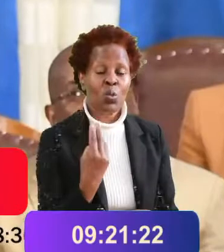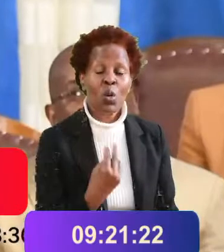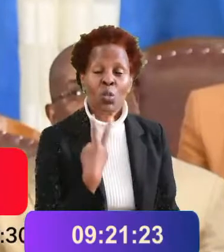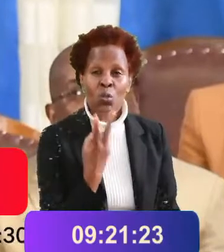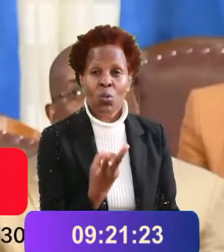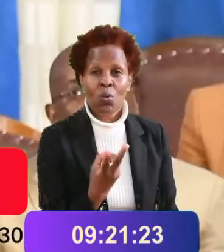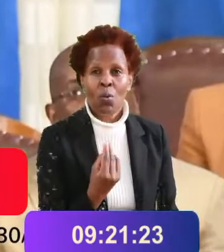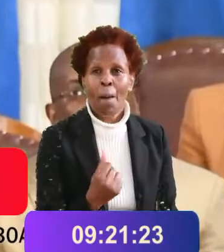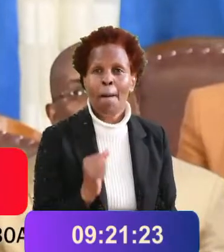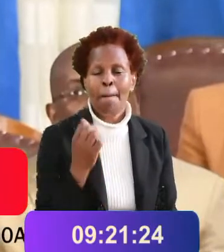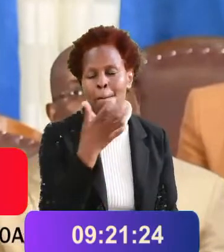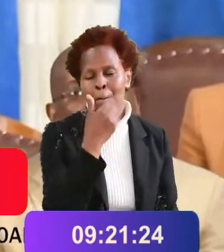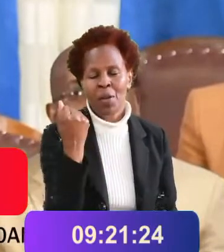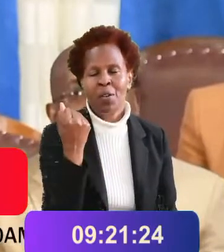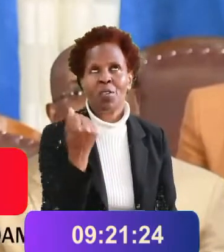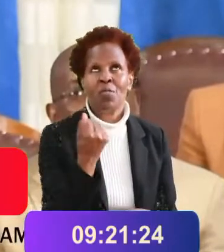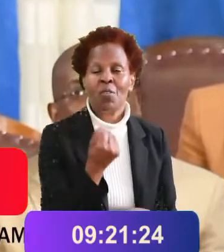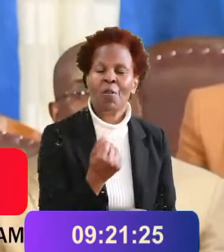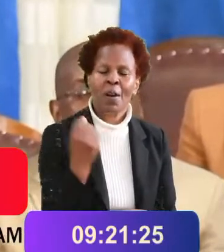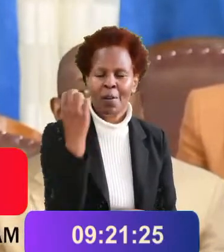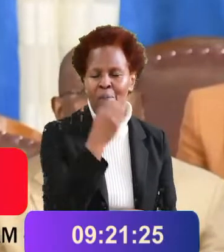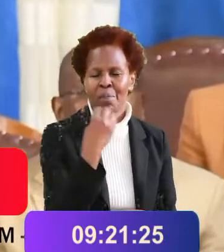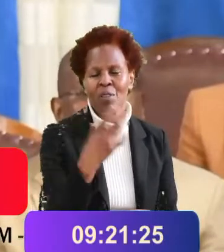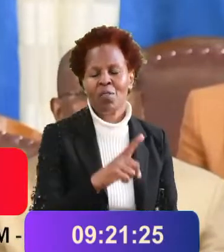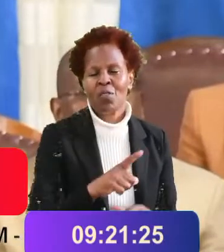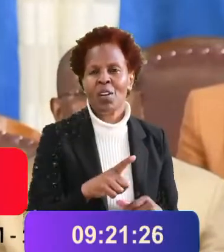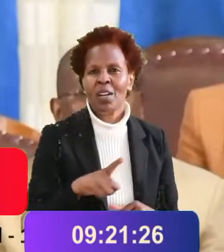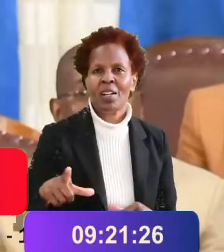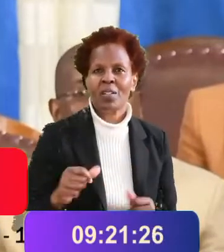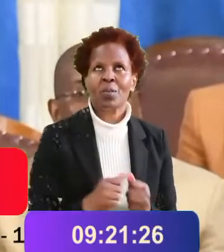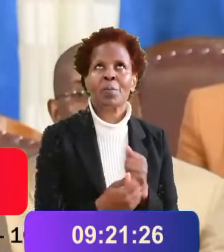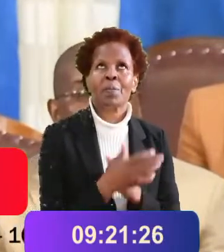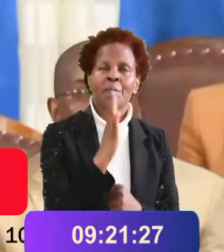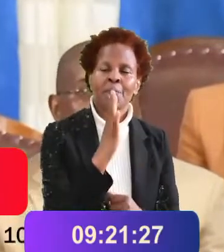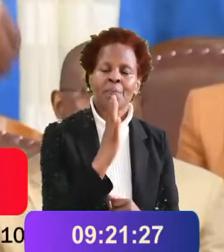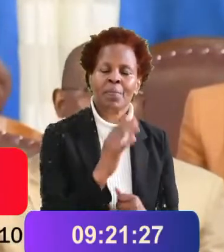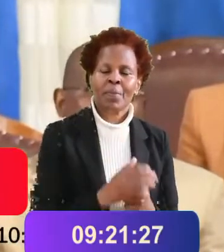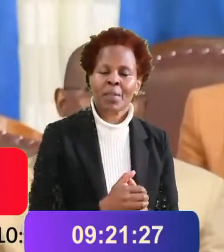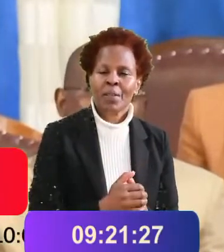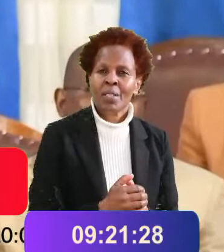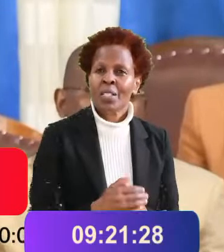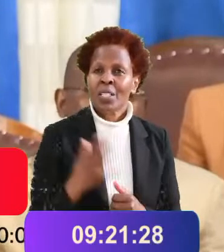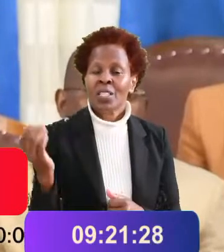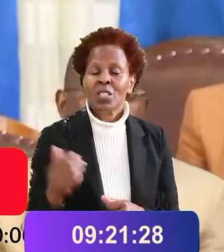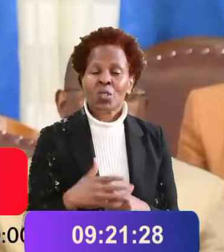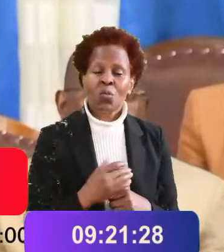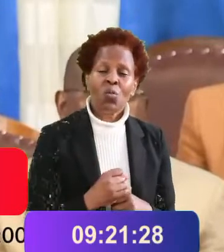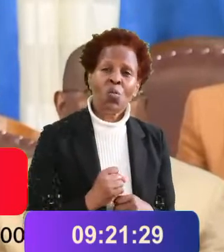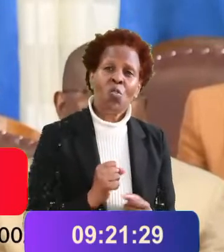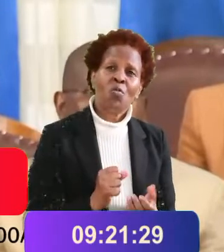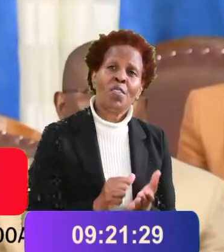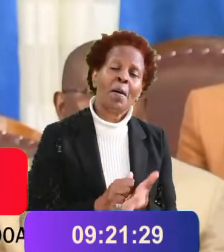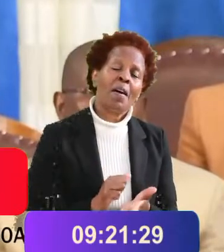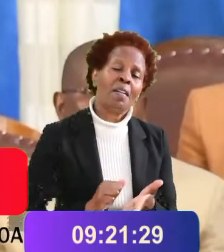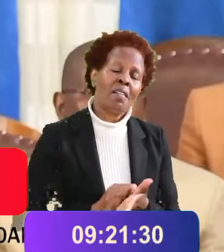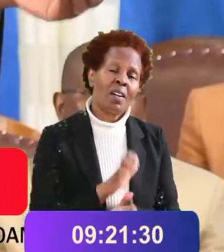land which God had granted them. I'm talking about Elisha, the prophet, and Gehazi,